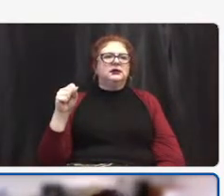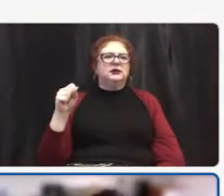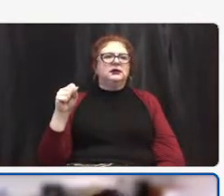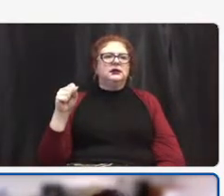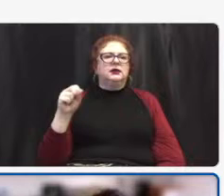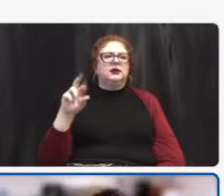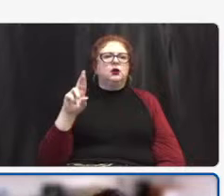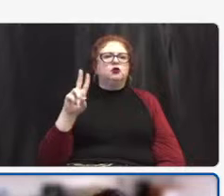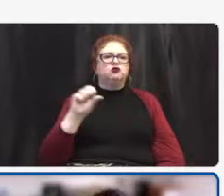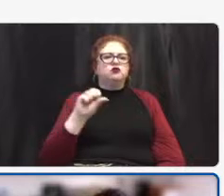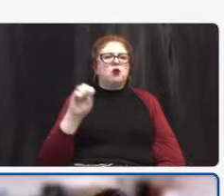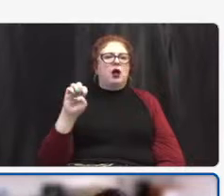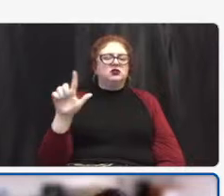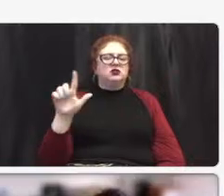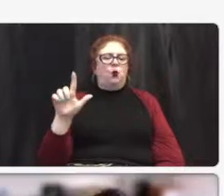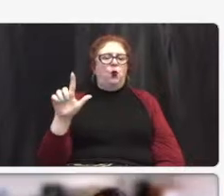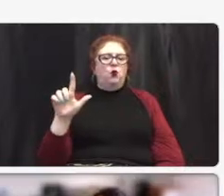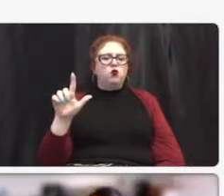Russell,